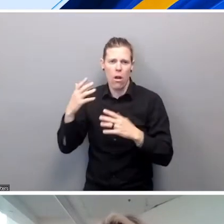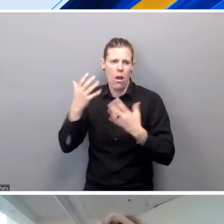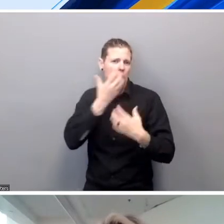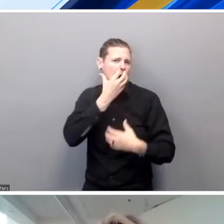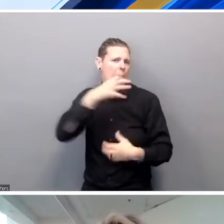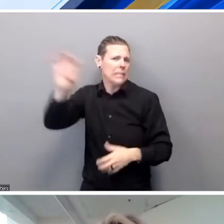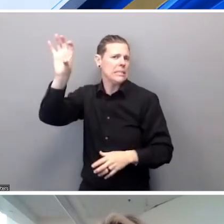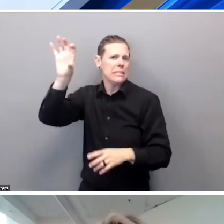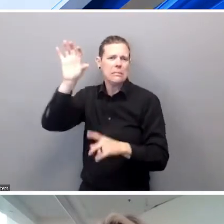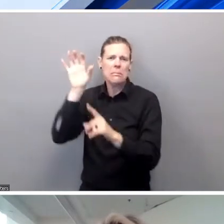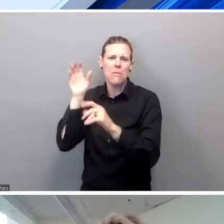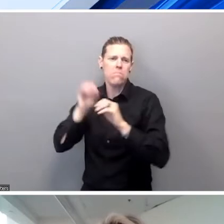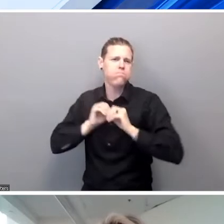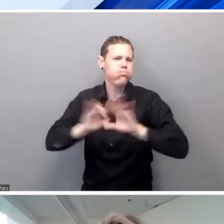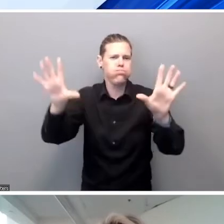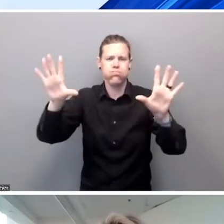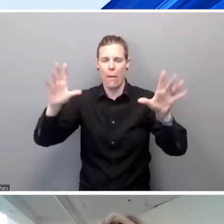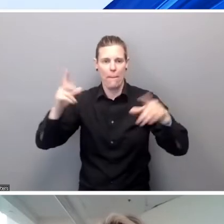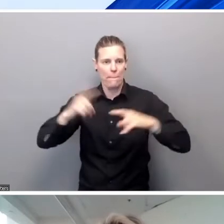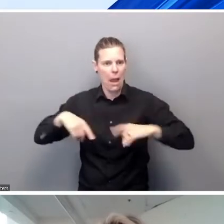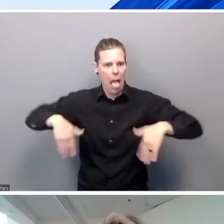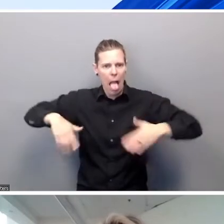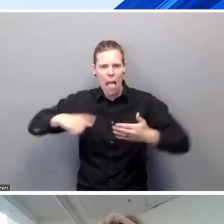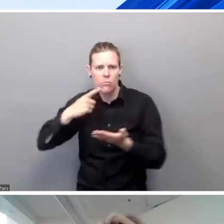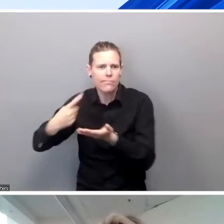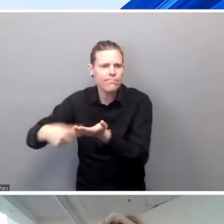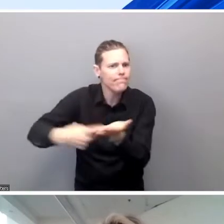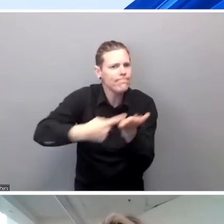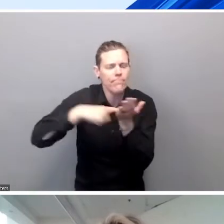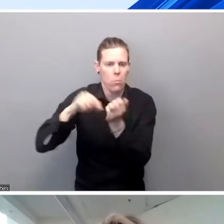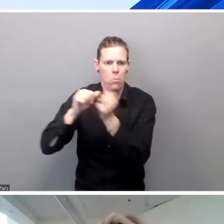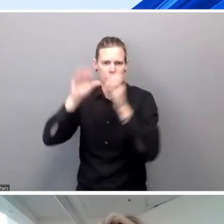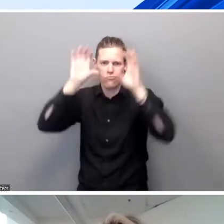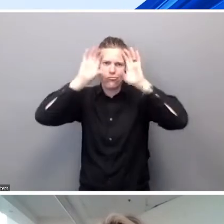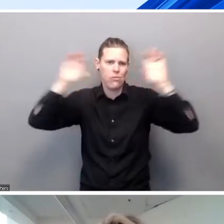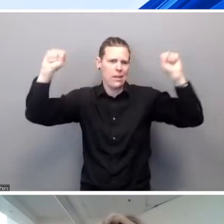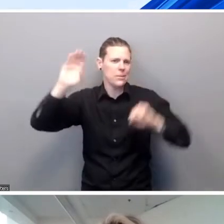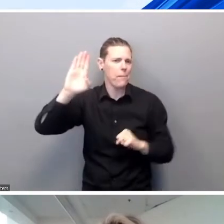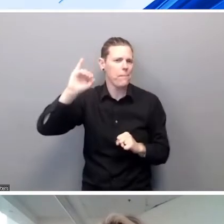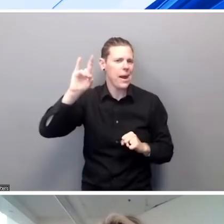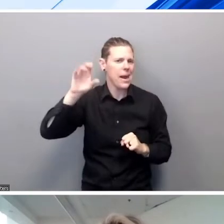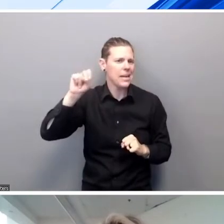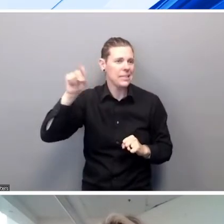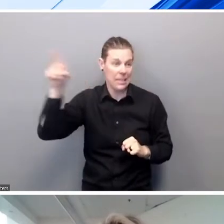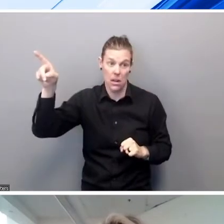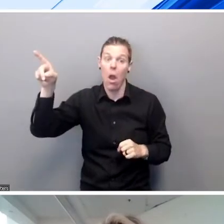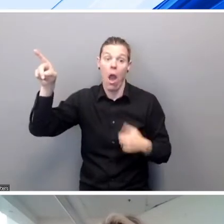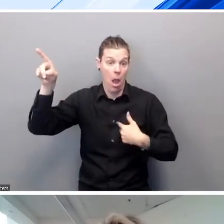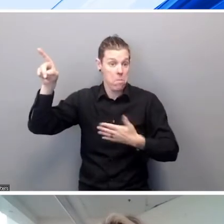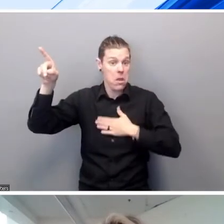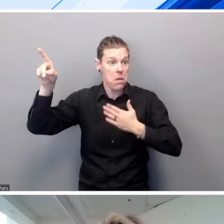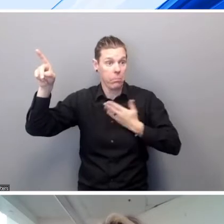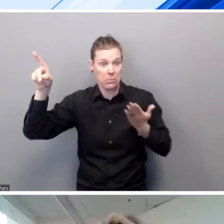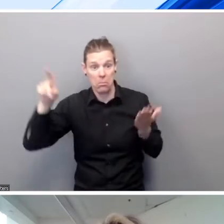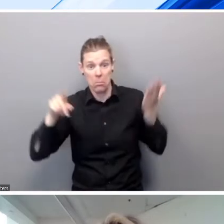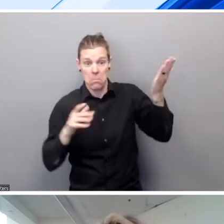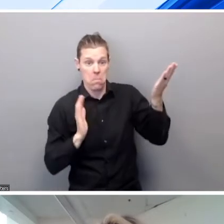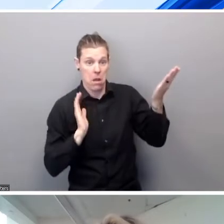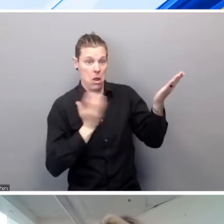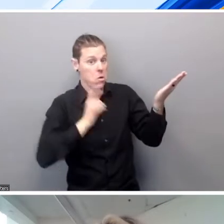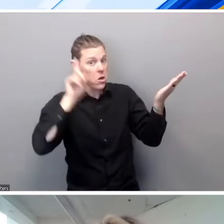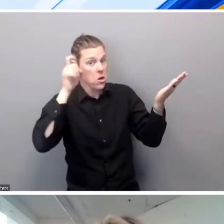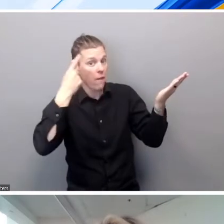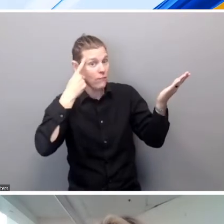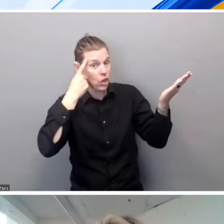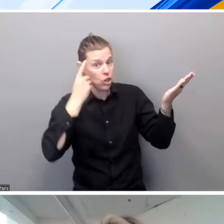about this yet. I'm certainly happy to bring it to the governor's attention. Question for you